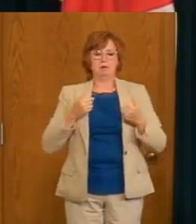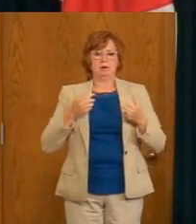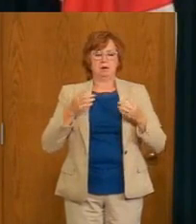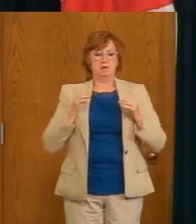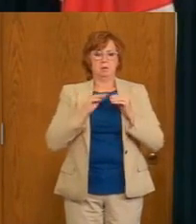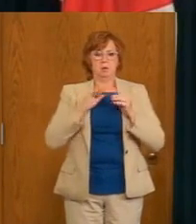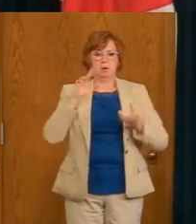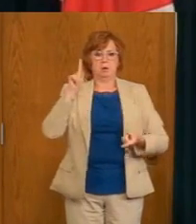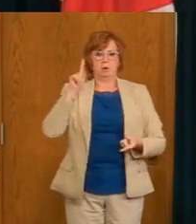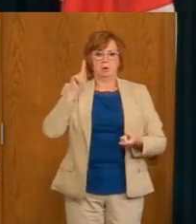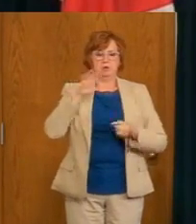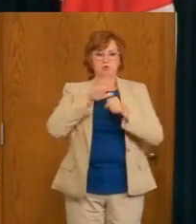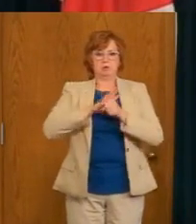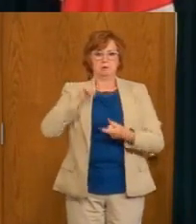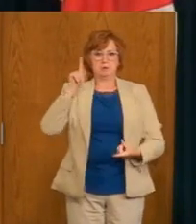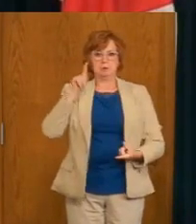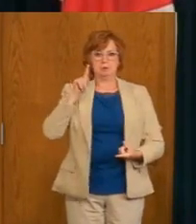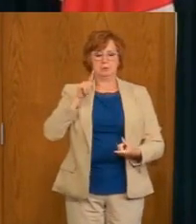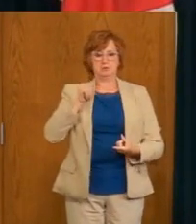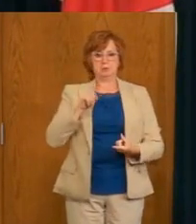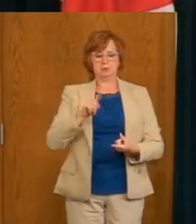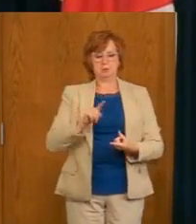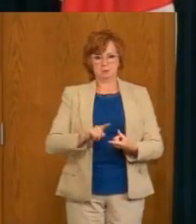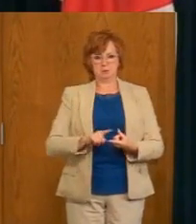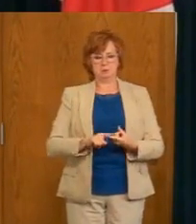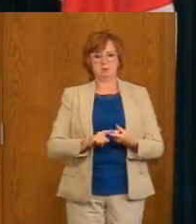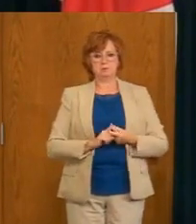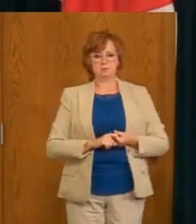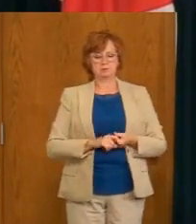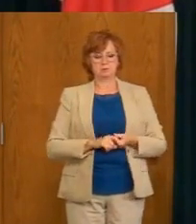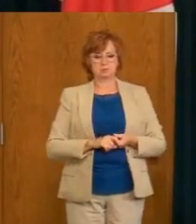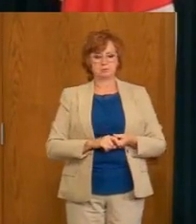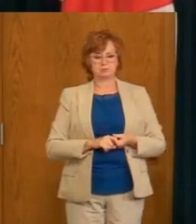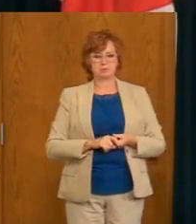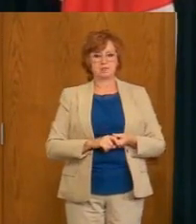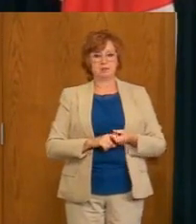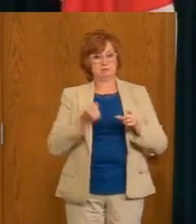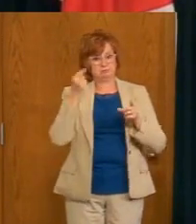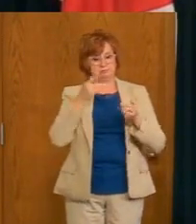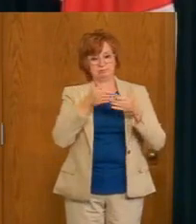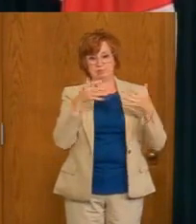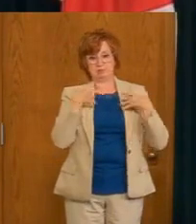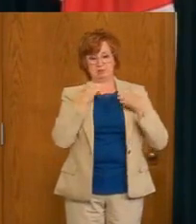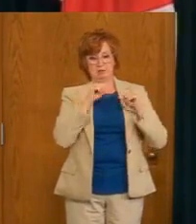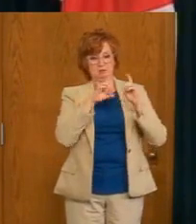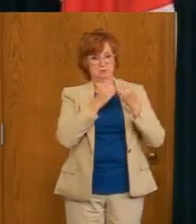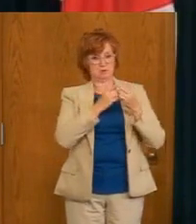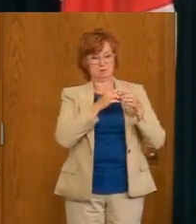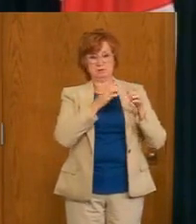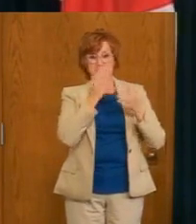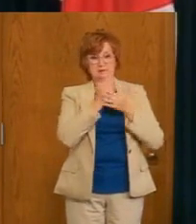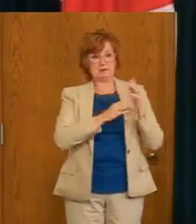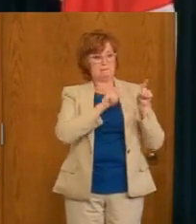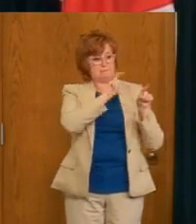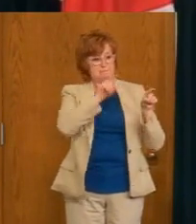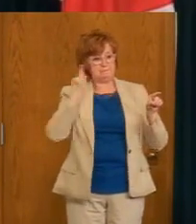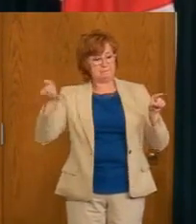Premier Moe had mentioned you've worked long hours over the past year. What has this past year been like for you dealing with this pandemic here in the